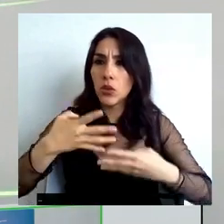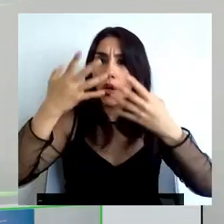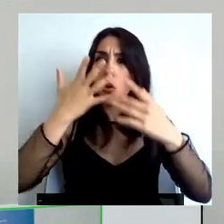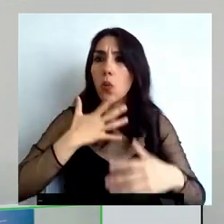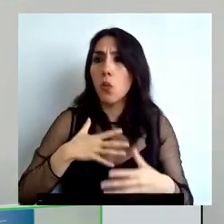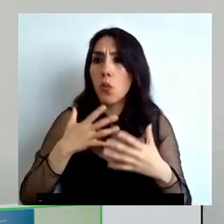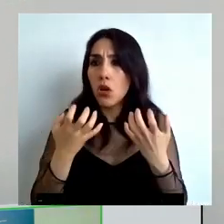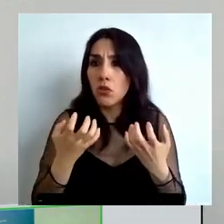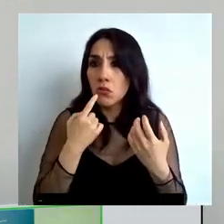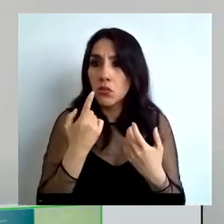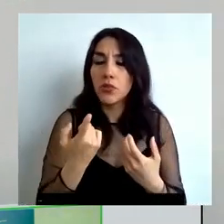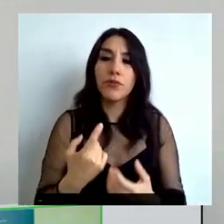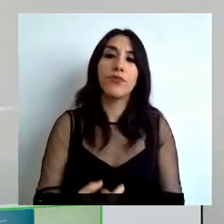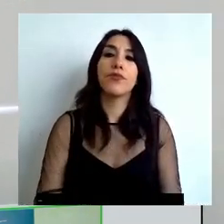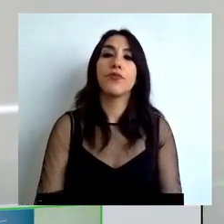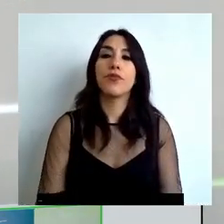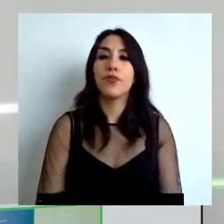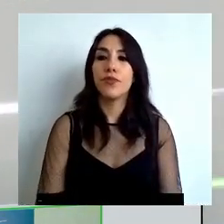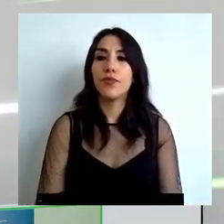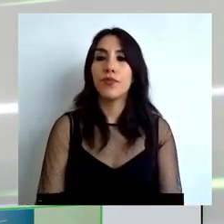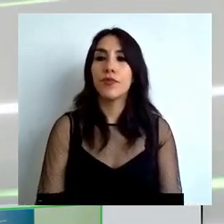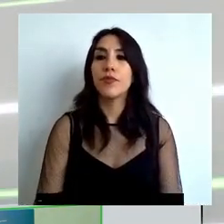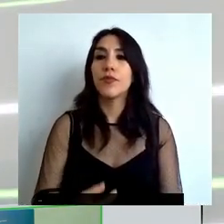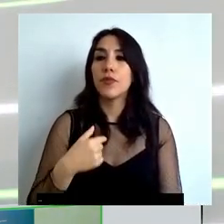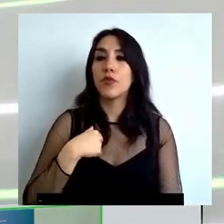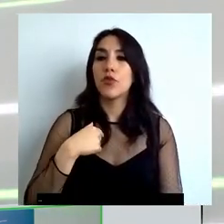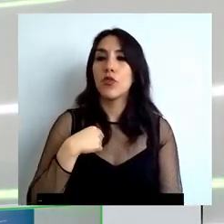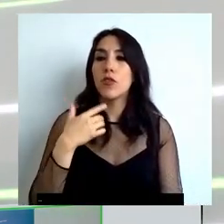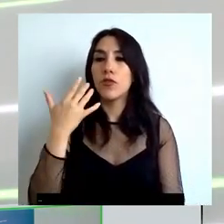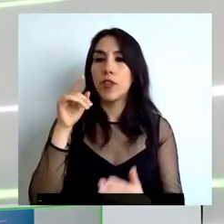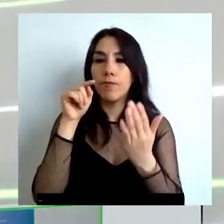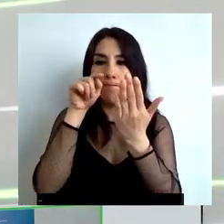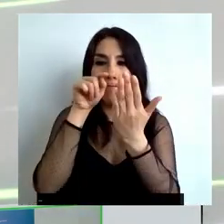we can go deep into this topic with the next questions, but I would like to